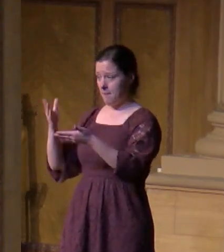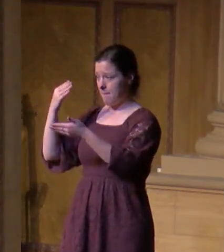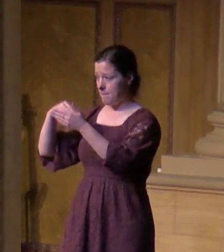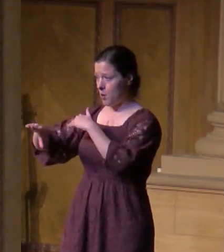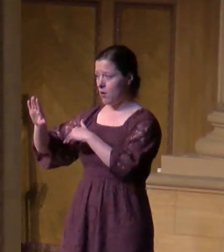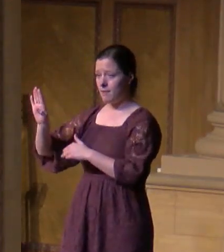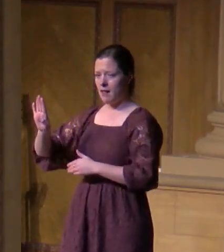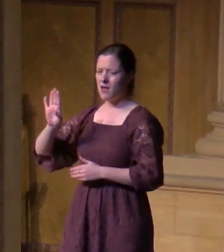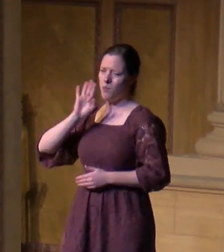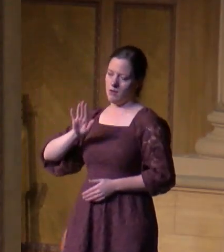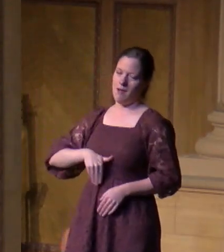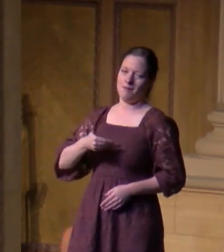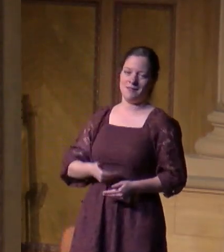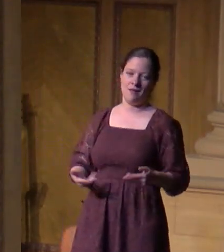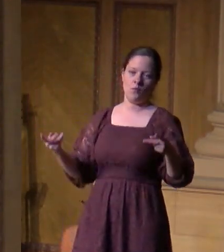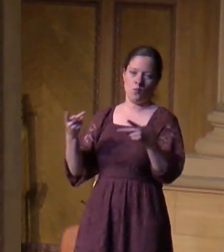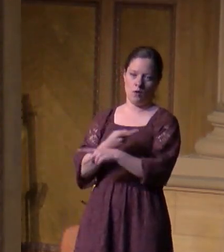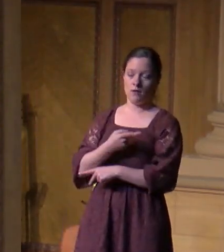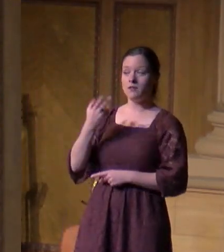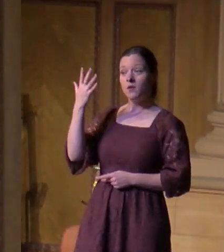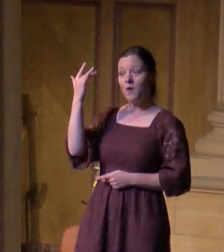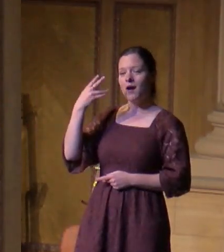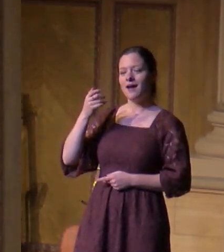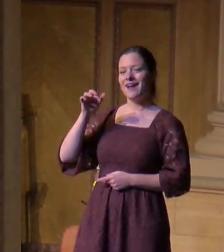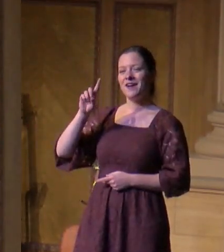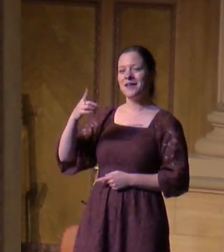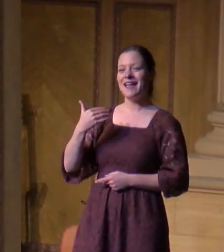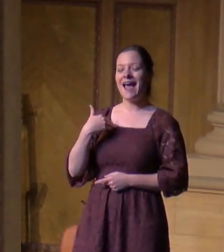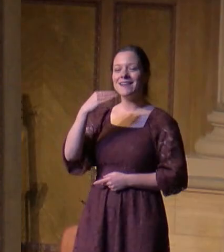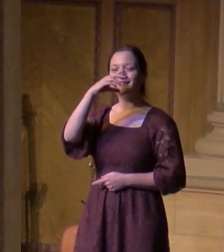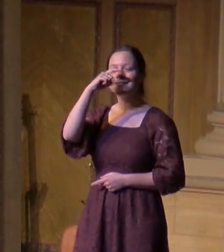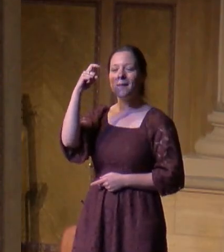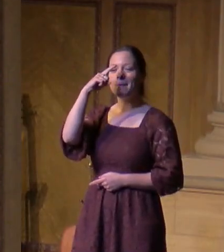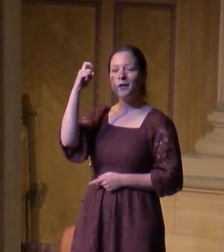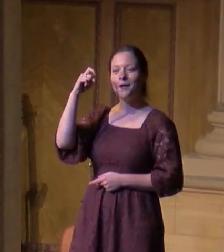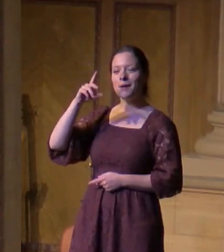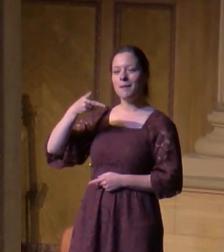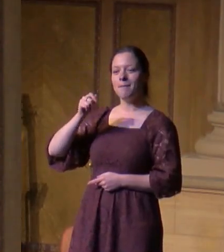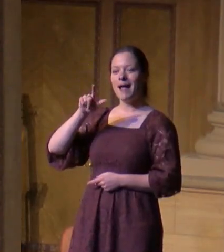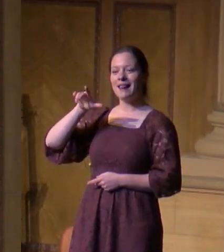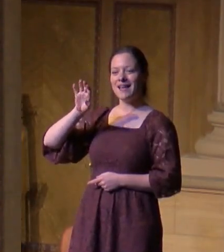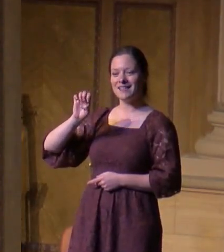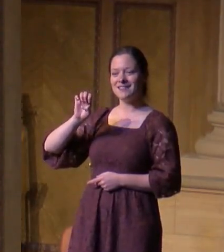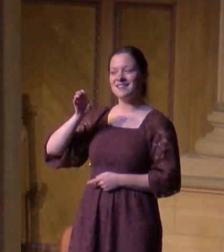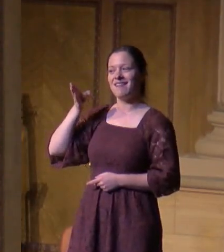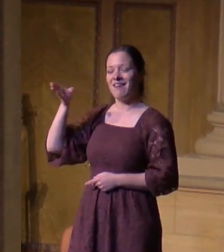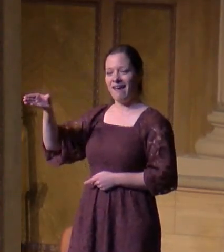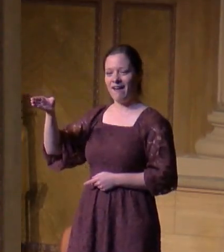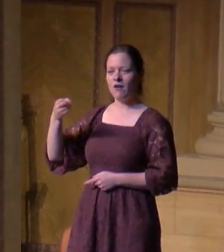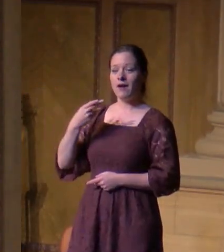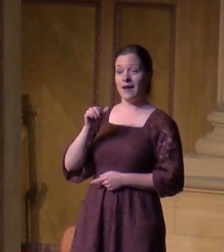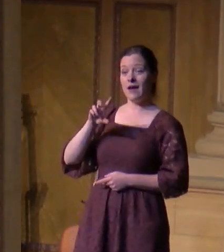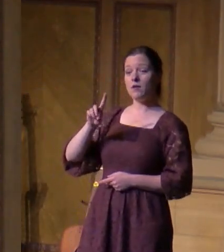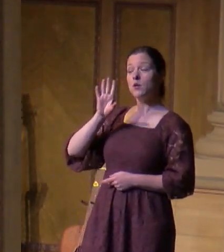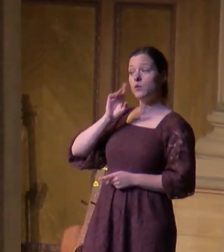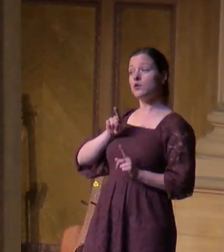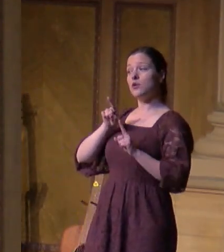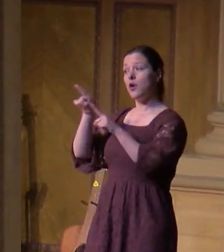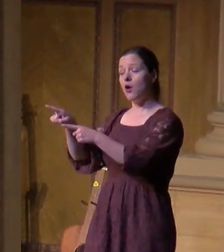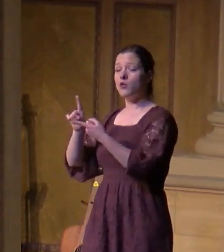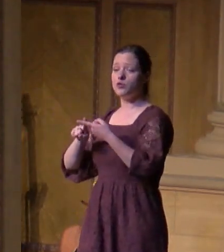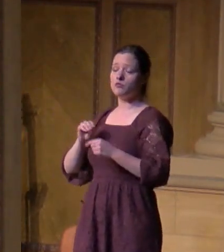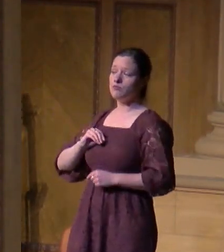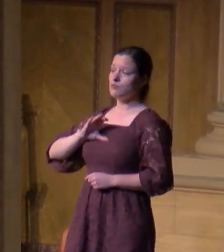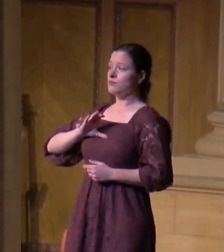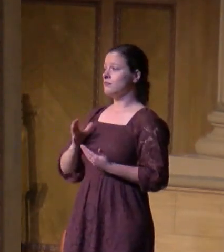certainly upset him because Herod had a summer palace in Bethlehem and he would go there to relax and recharge so he could